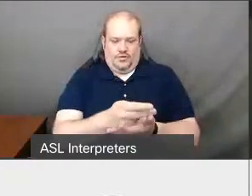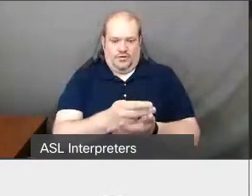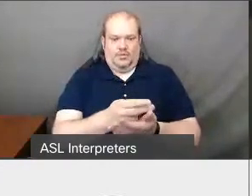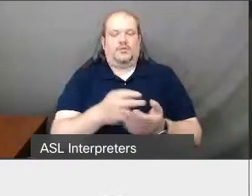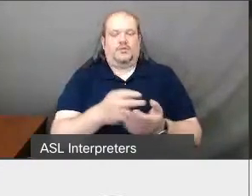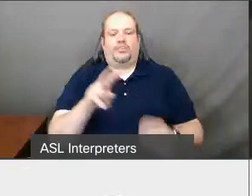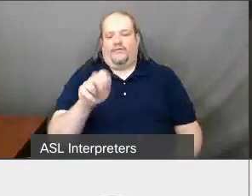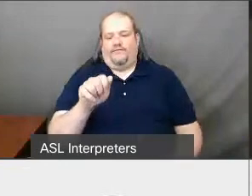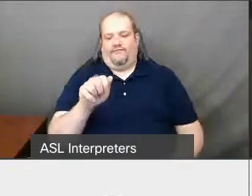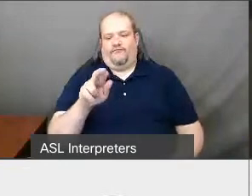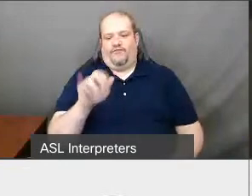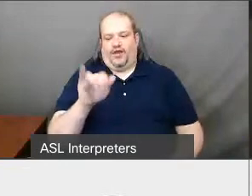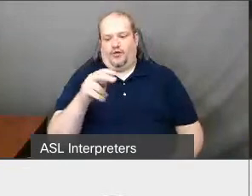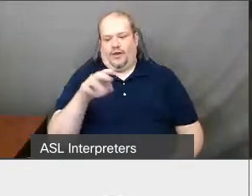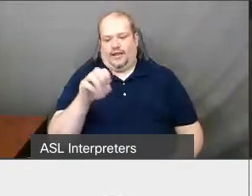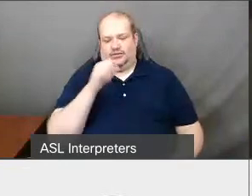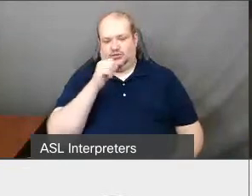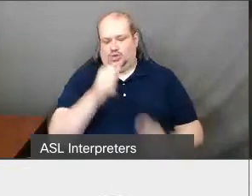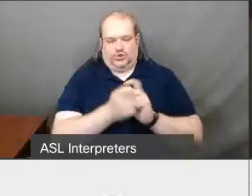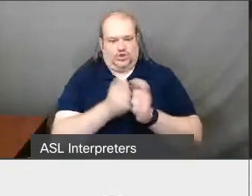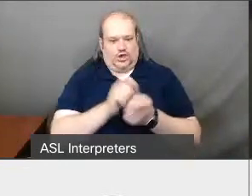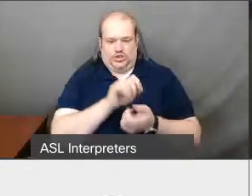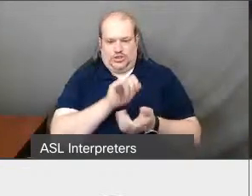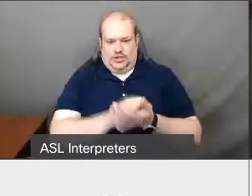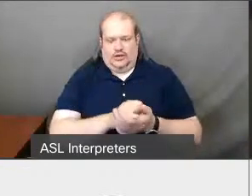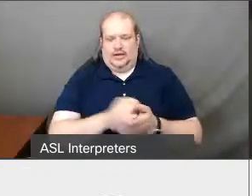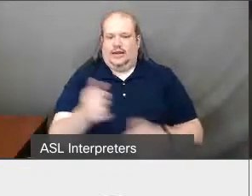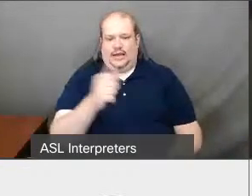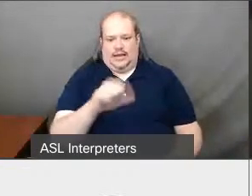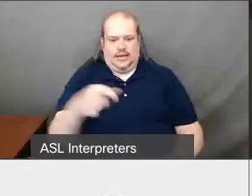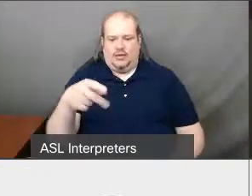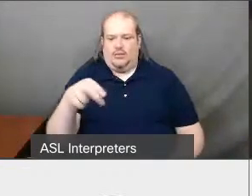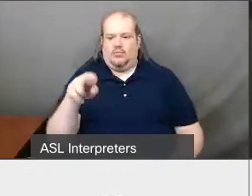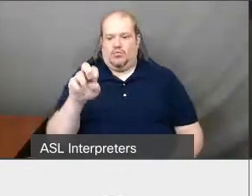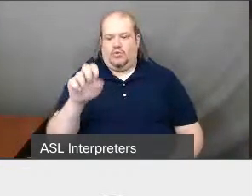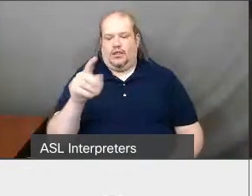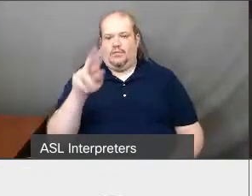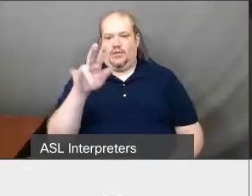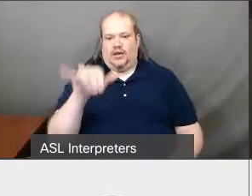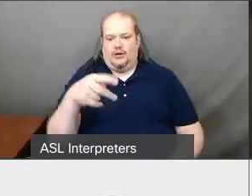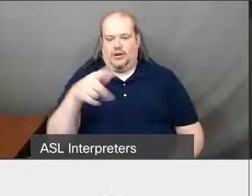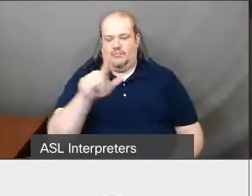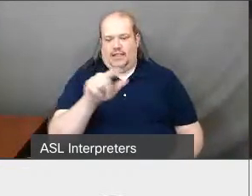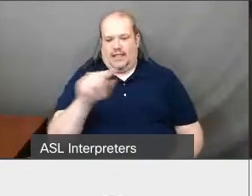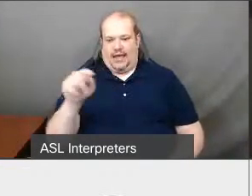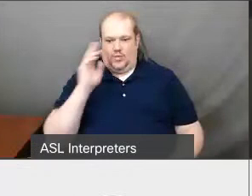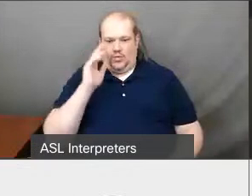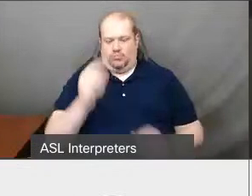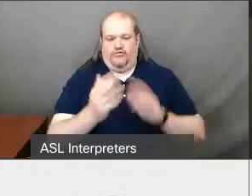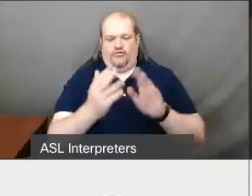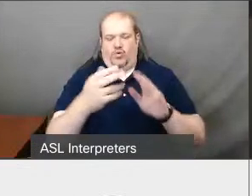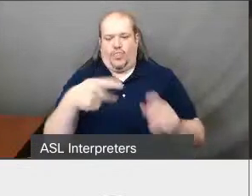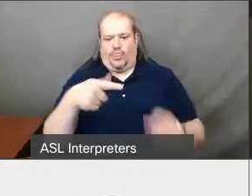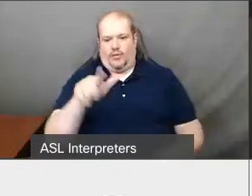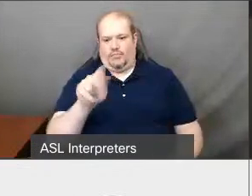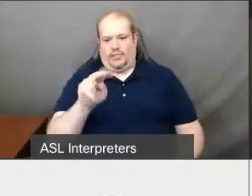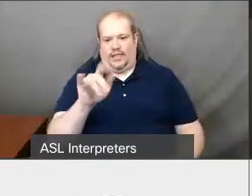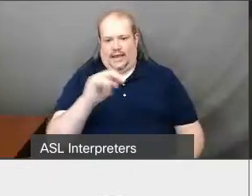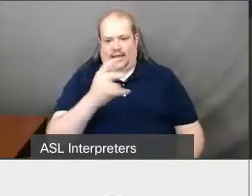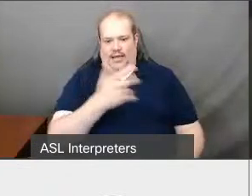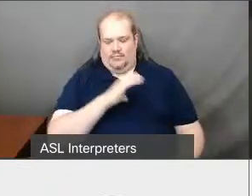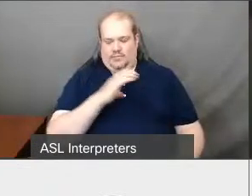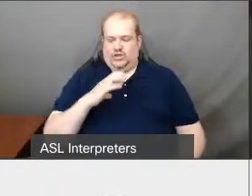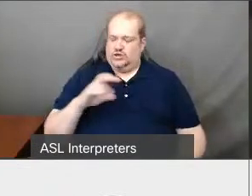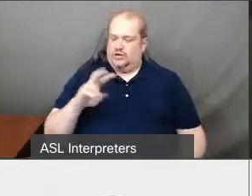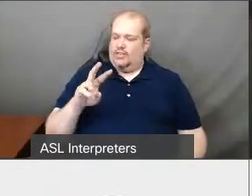what. The variances don't change that. Yes, any preliminary plat will still come before the planning commission. Okay, so the variances are part of it, but they're not